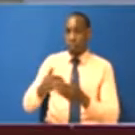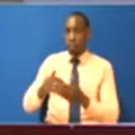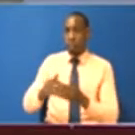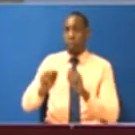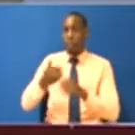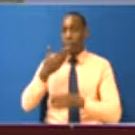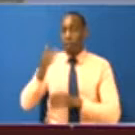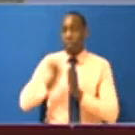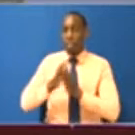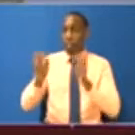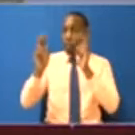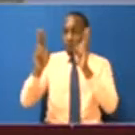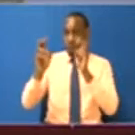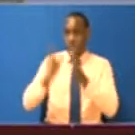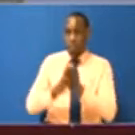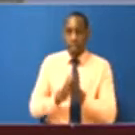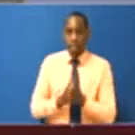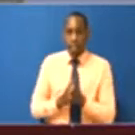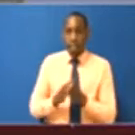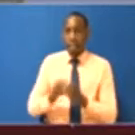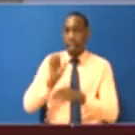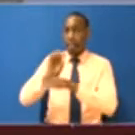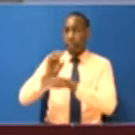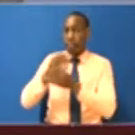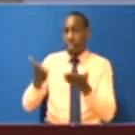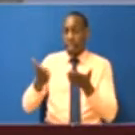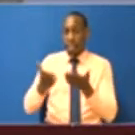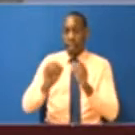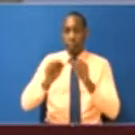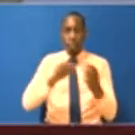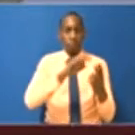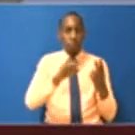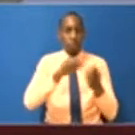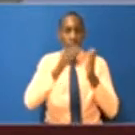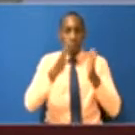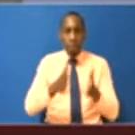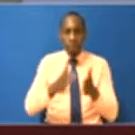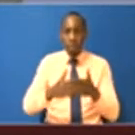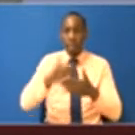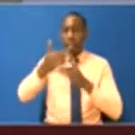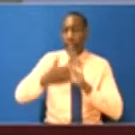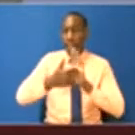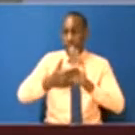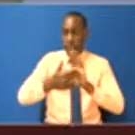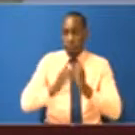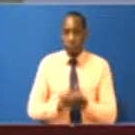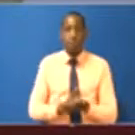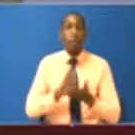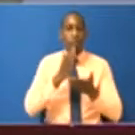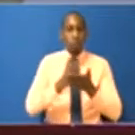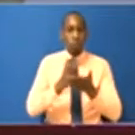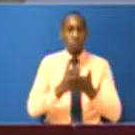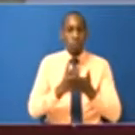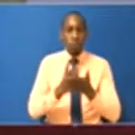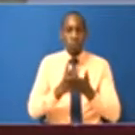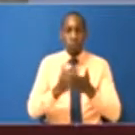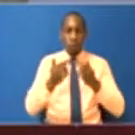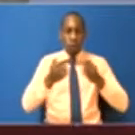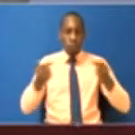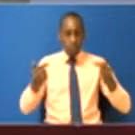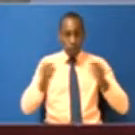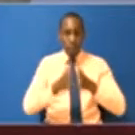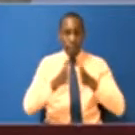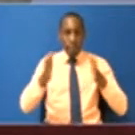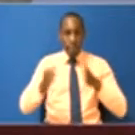obviously on the wider topic of uh sort of any advice you'd have for the two candidates will be coming up next as much as this great contestation